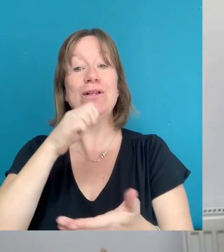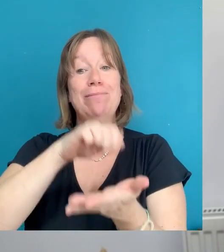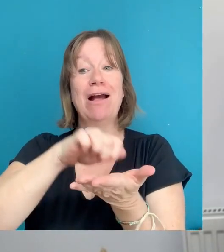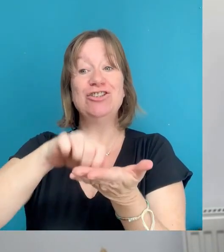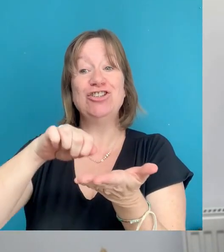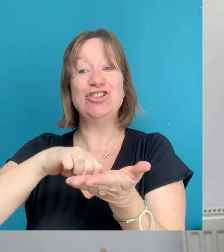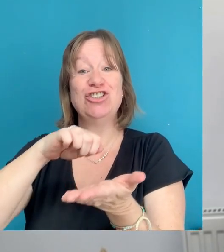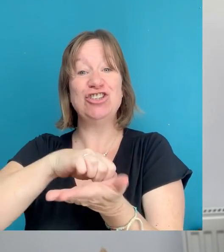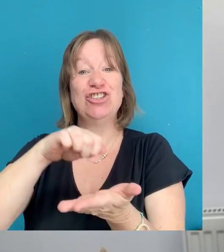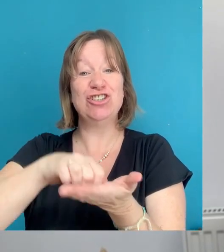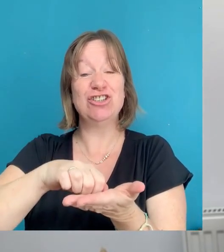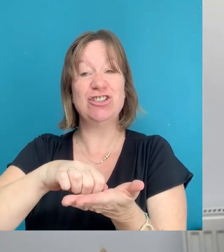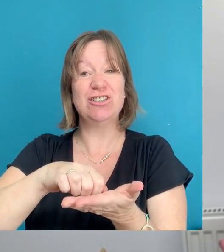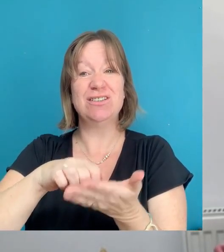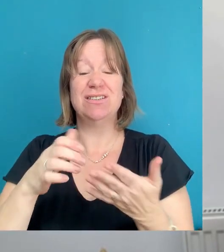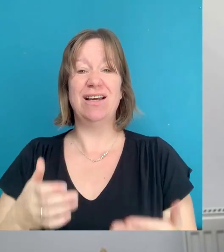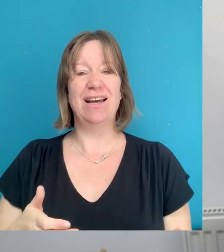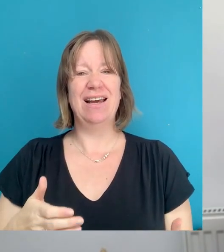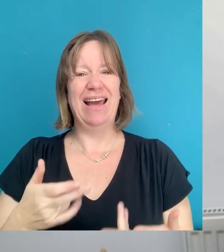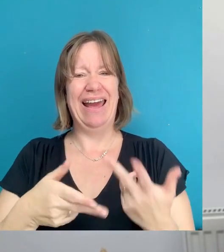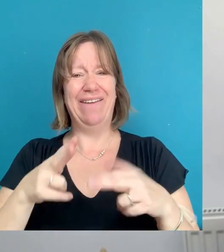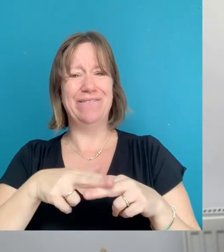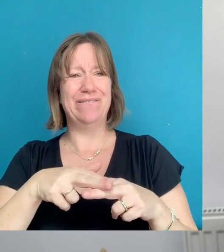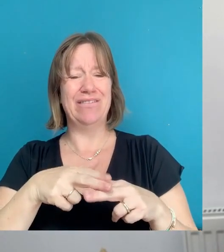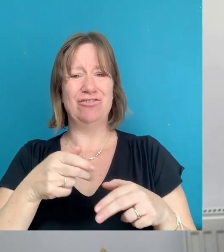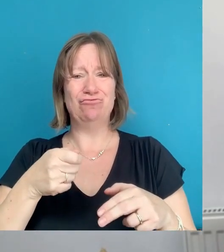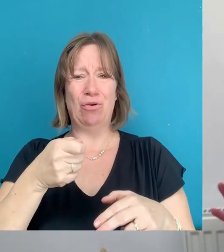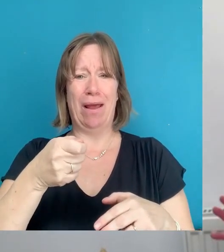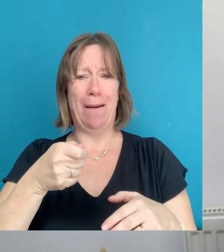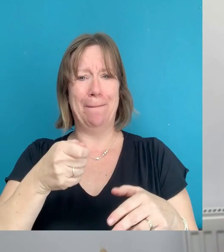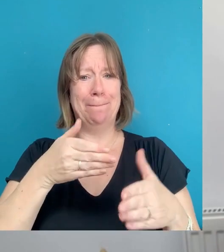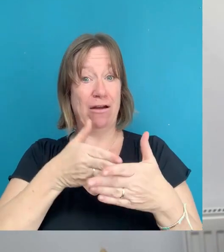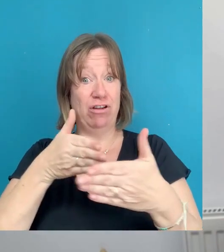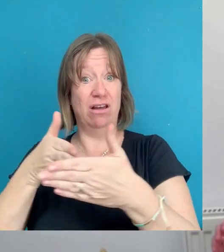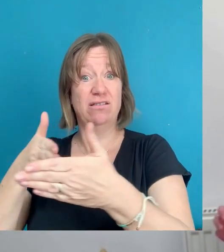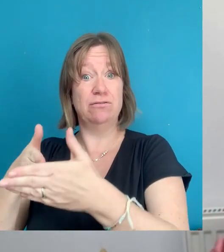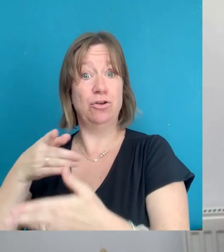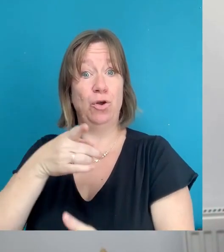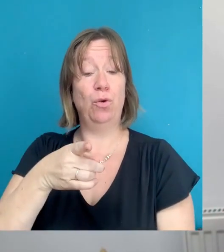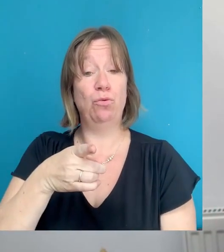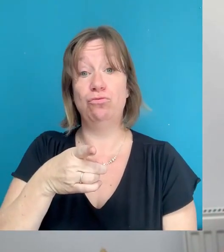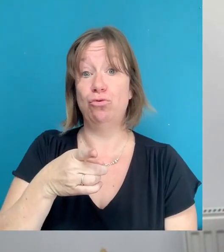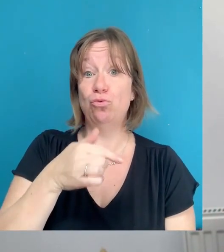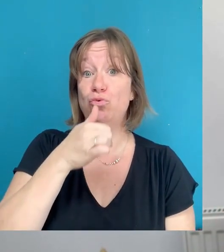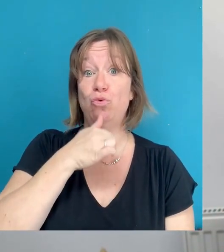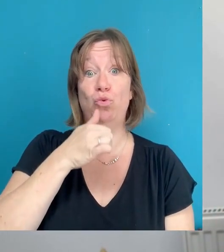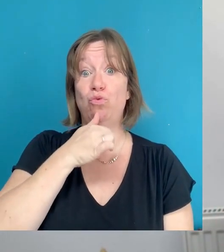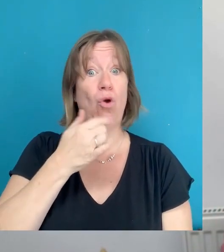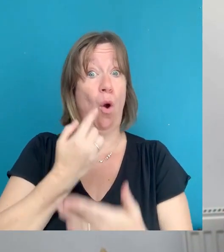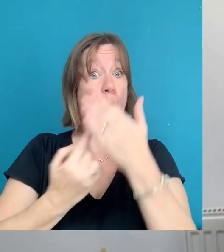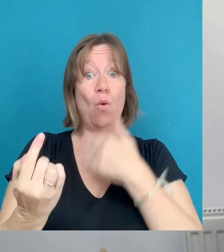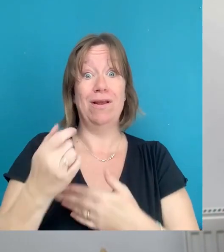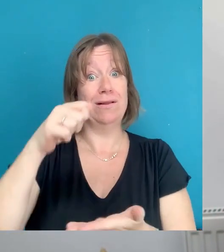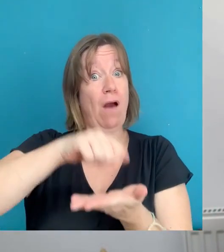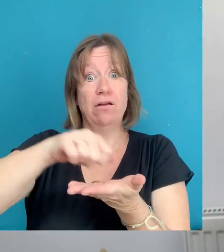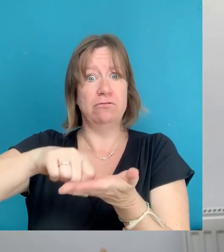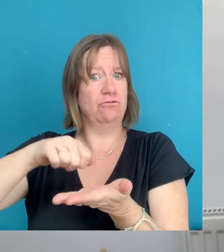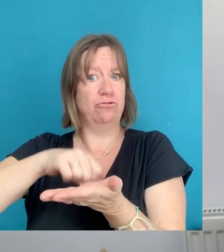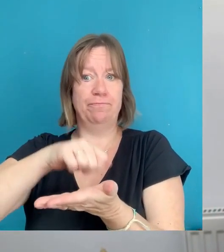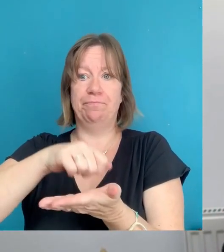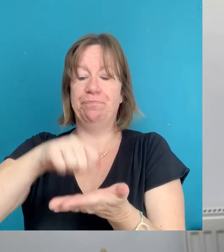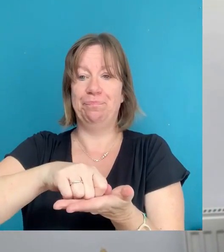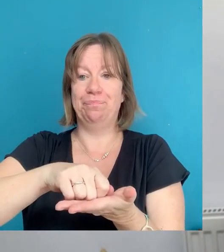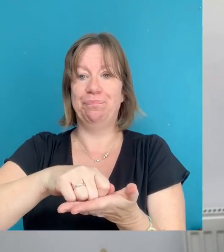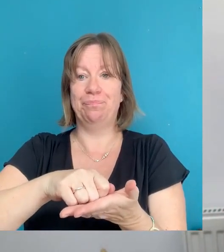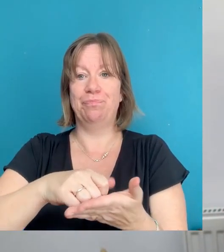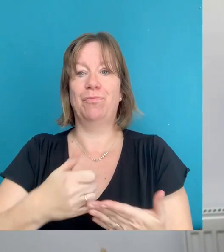the sponge. If you find using rollers is a barrier for you, just go for the